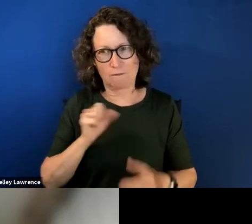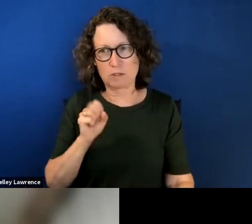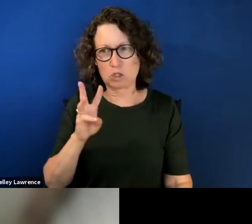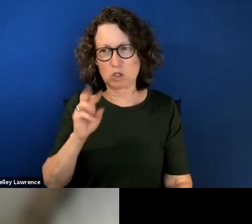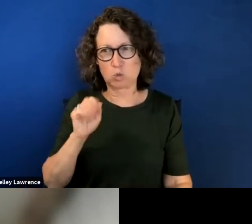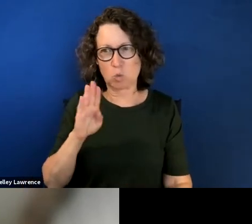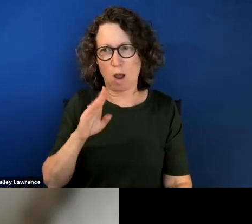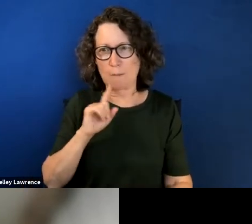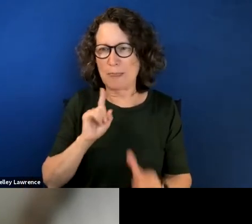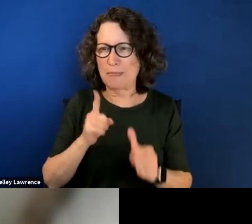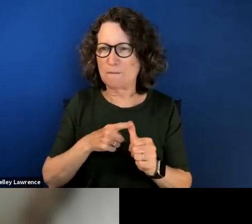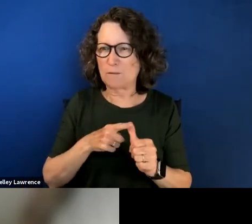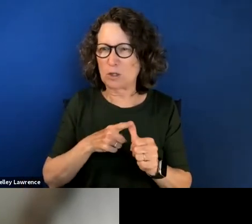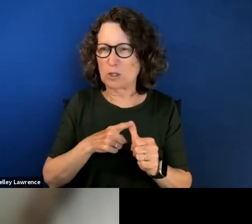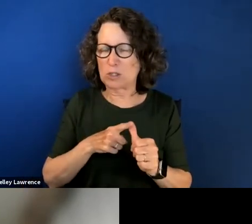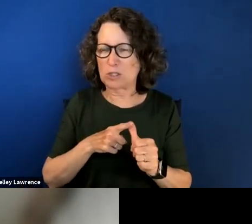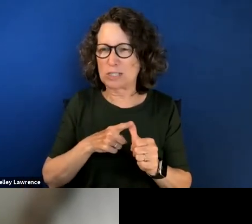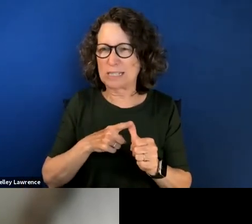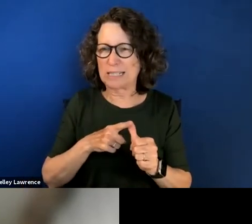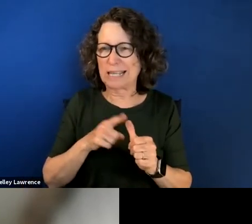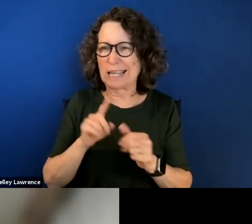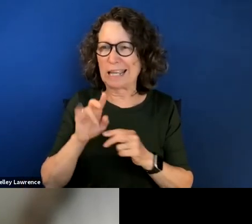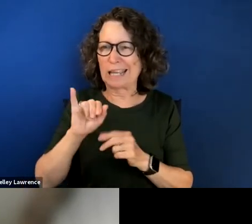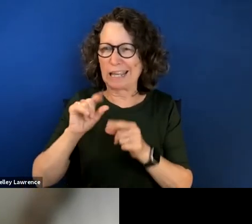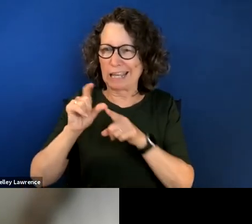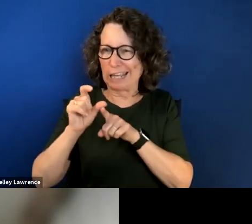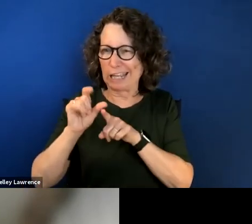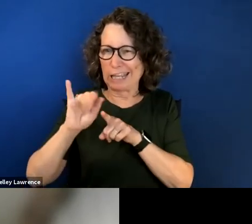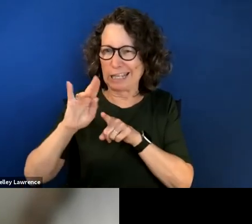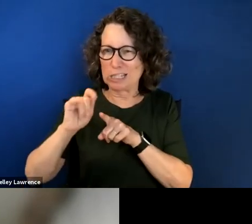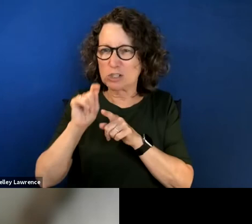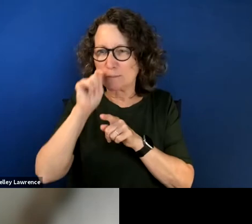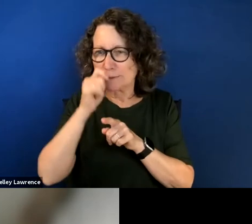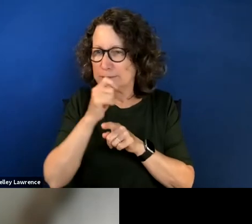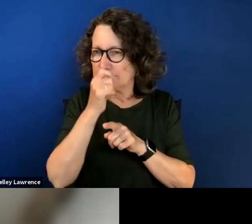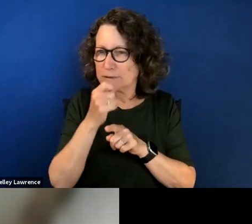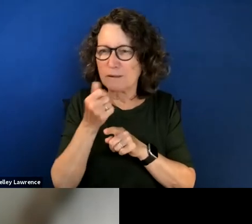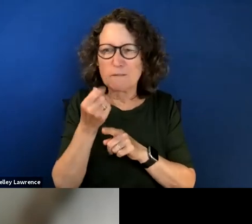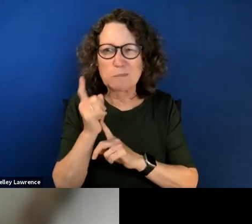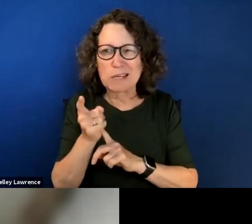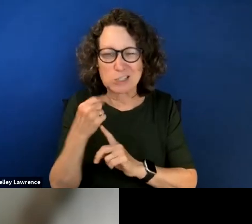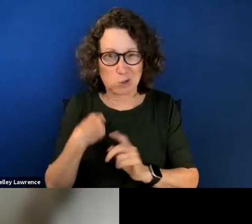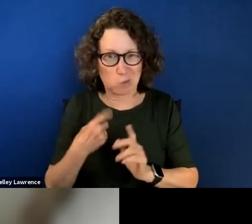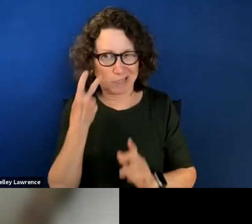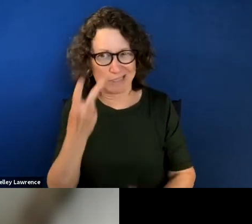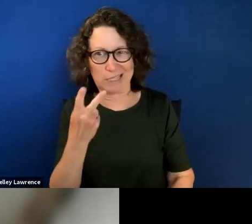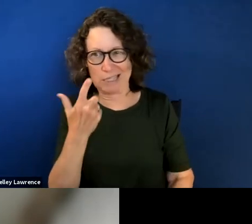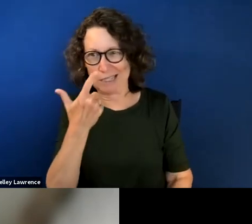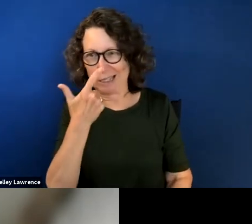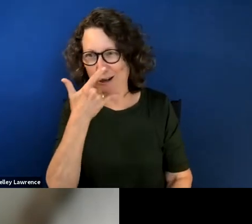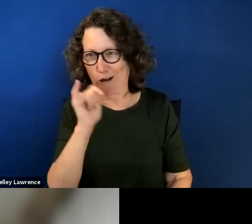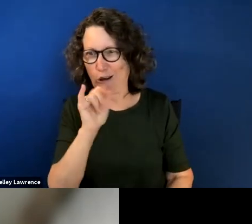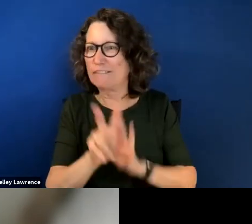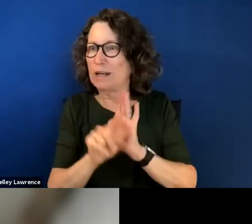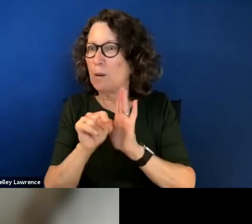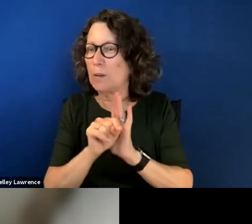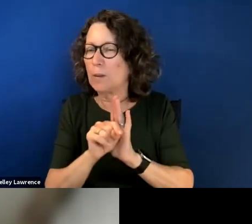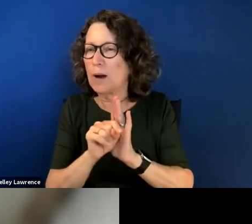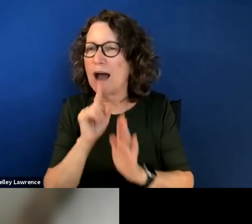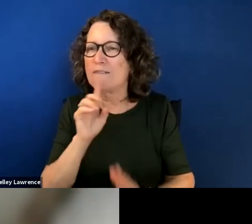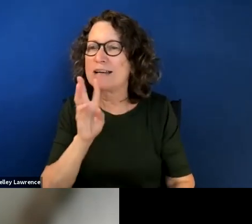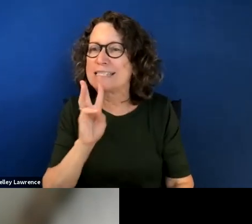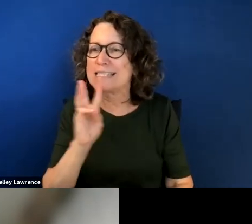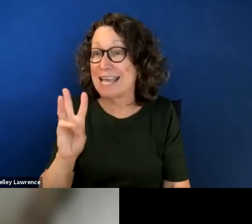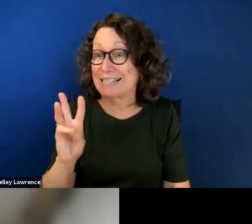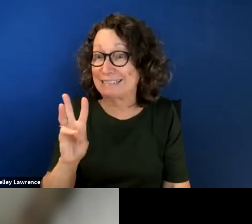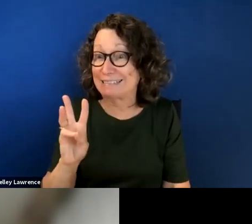first inch of both nostrils. In just a few minutes, you're going to see a video of